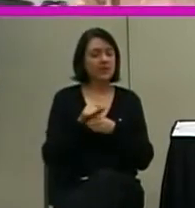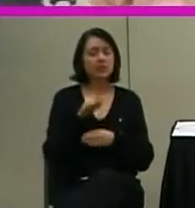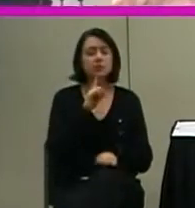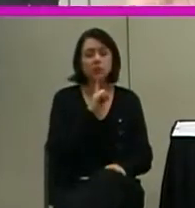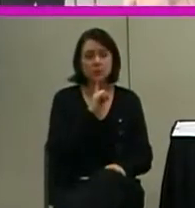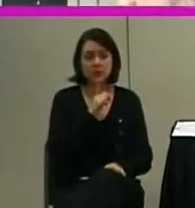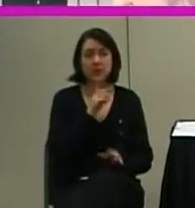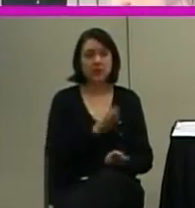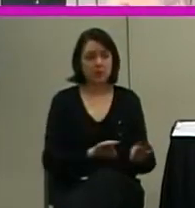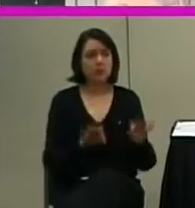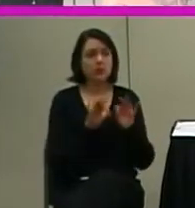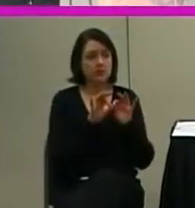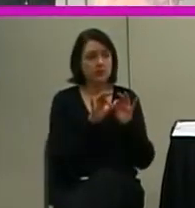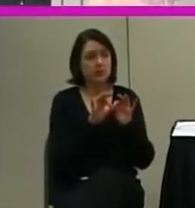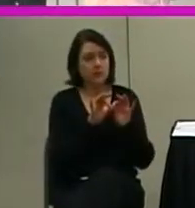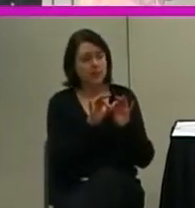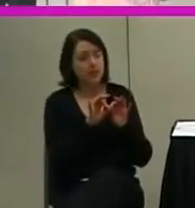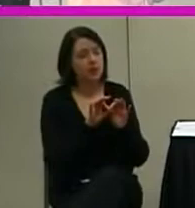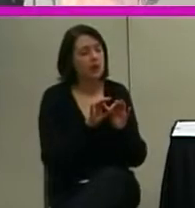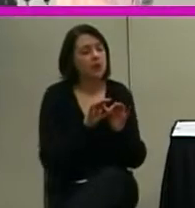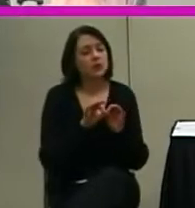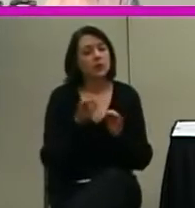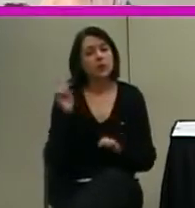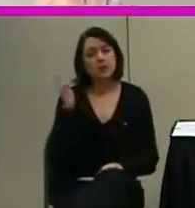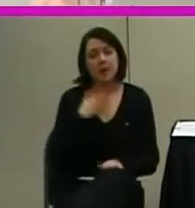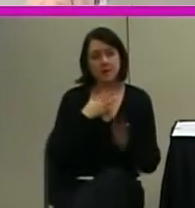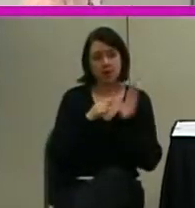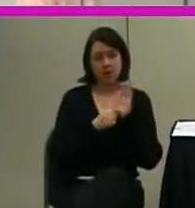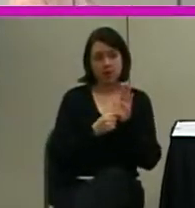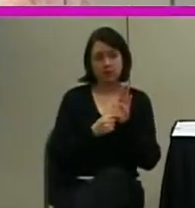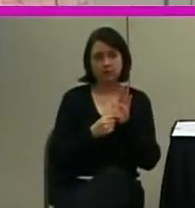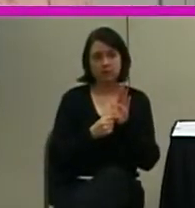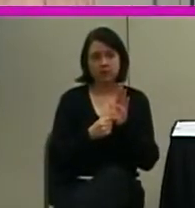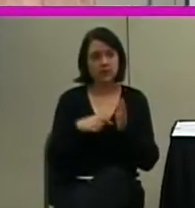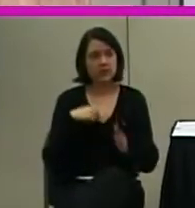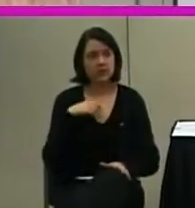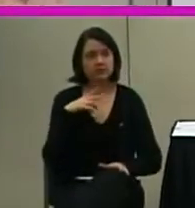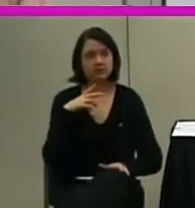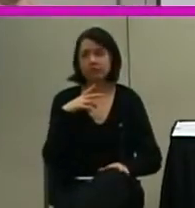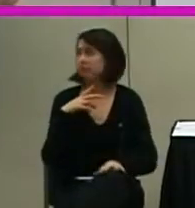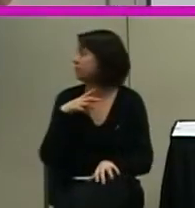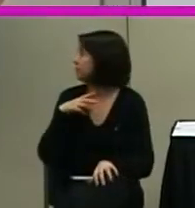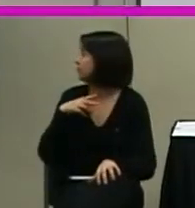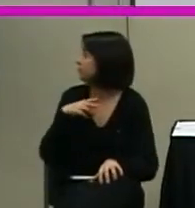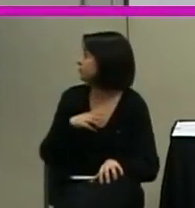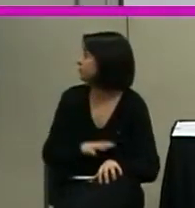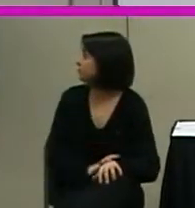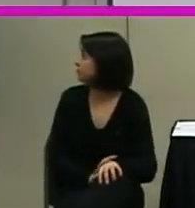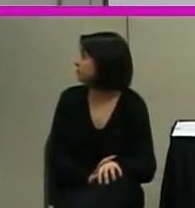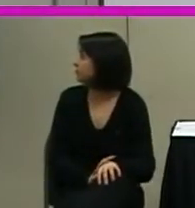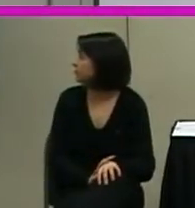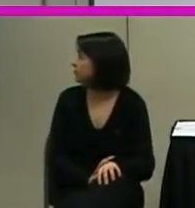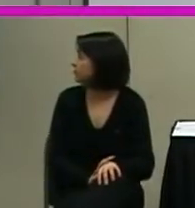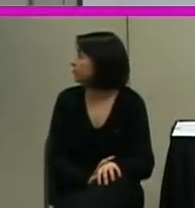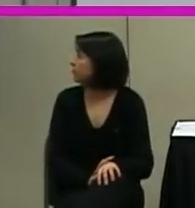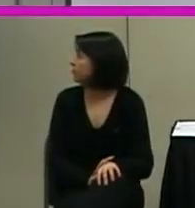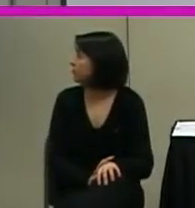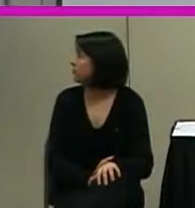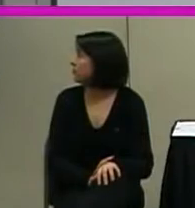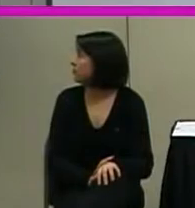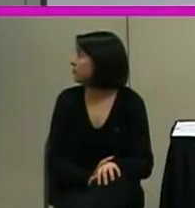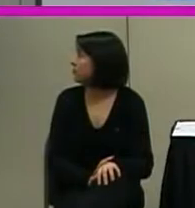really important. So here's my model of just listening, one of the basic group rules. I'll